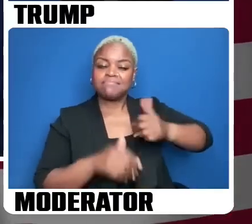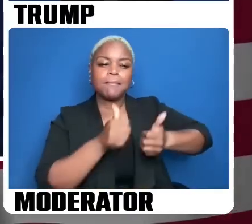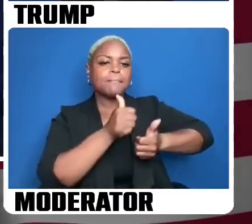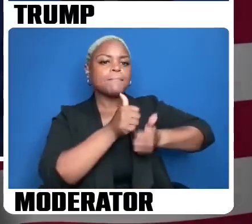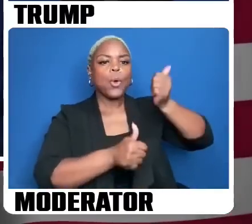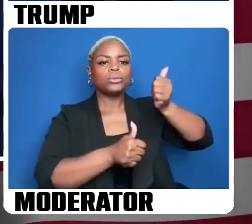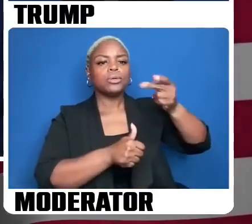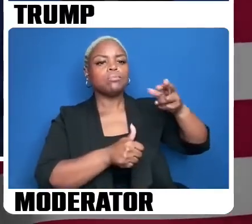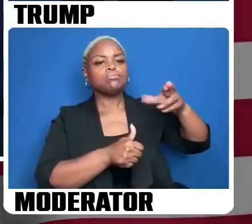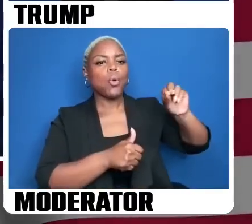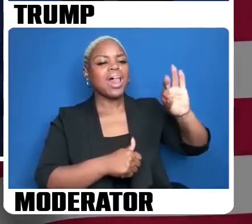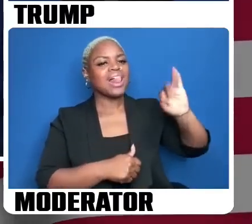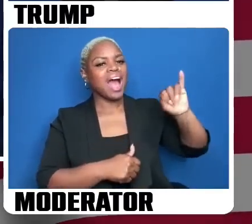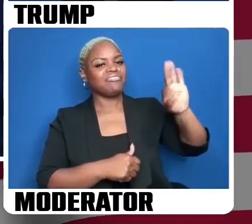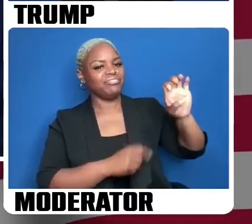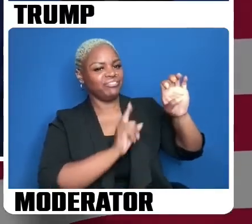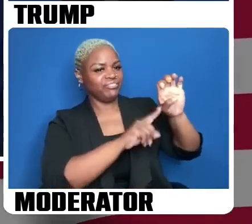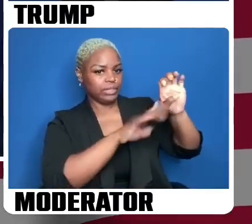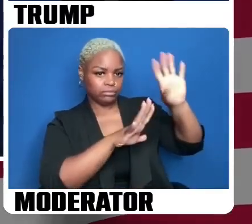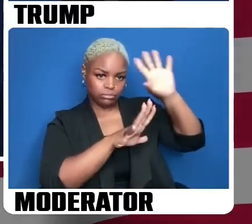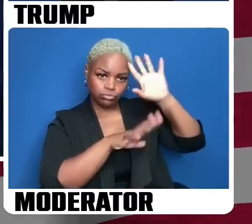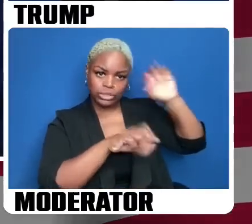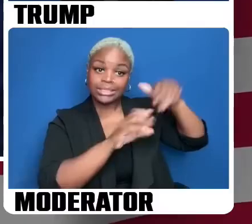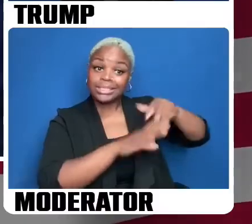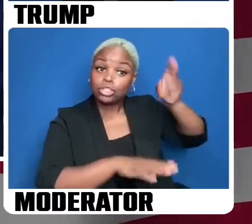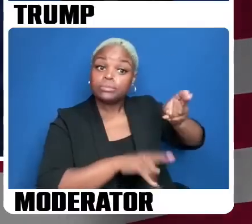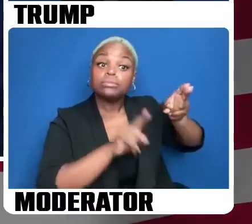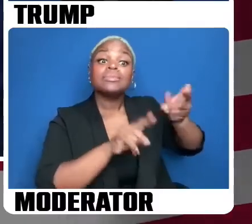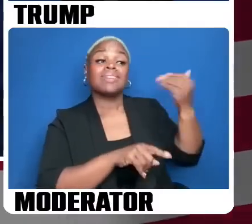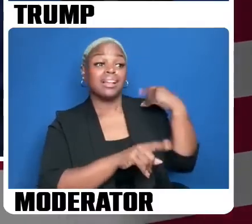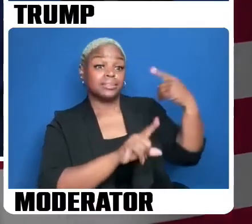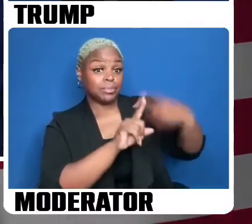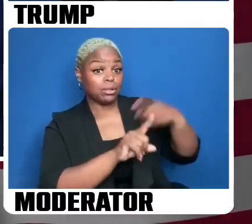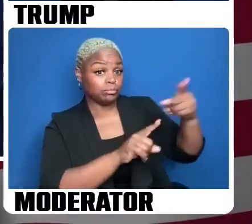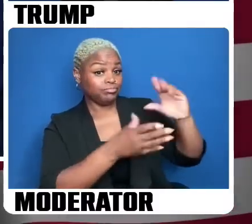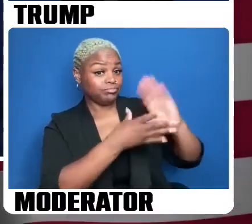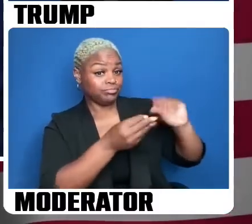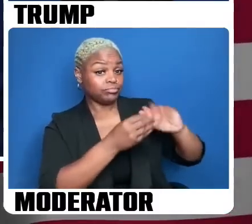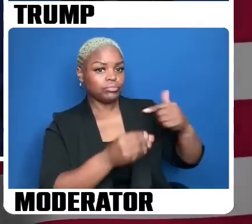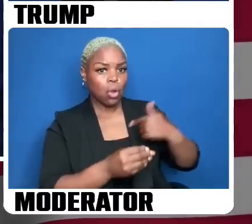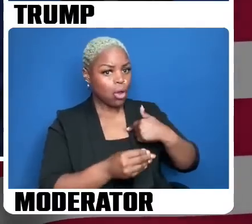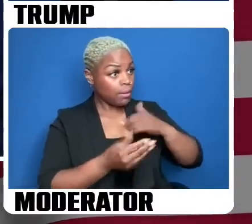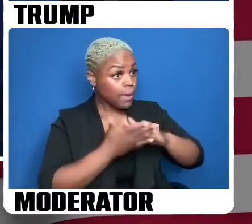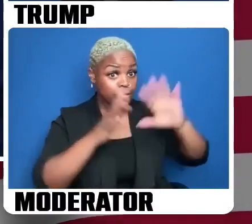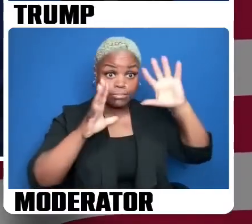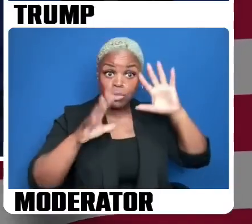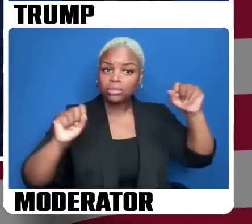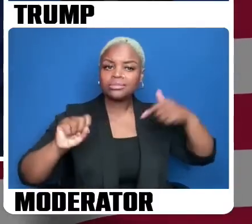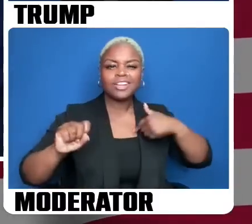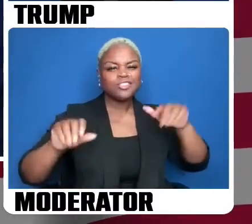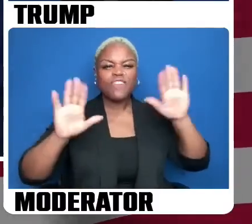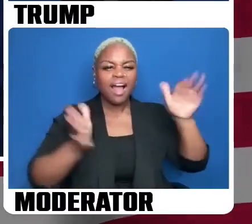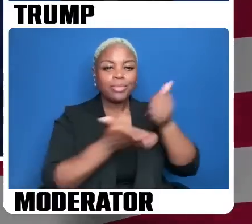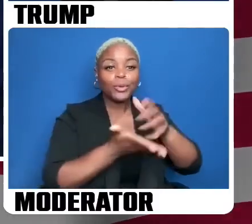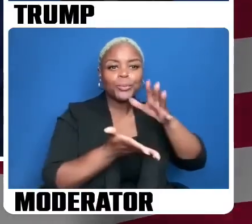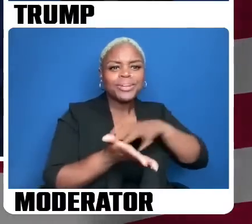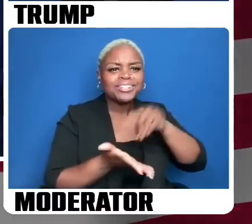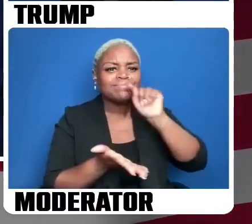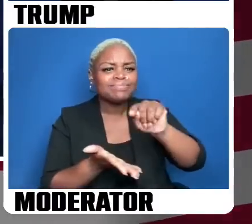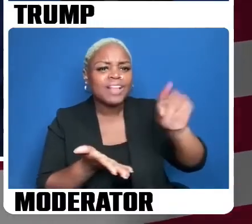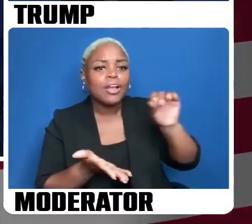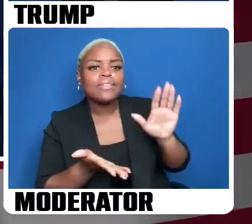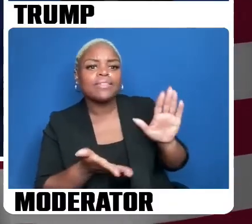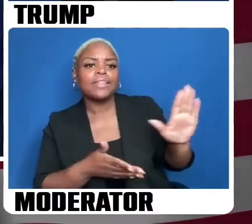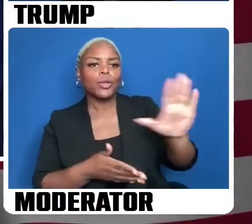your administration would be great for women and their reproductive rights. In your home state of Florida, you surprised many with regard to your